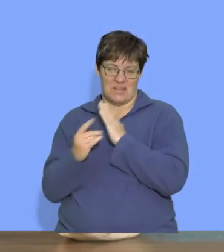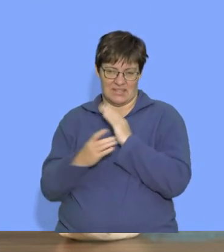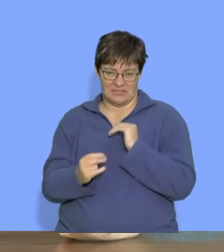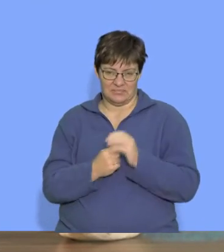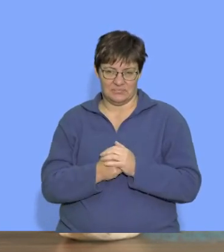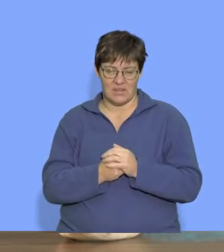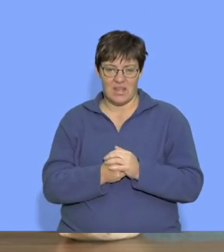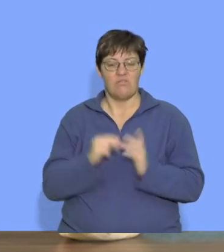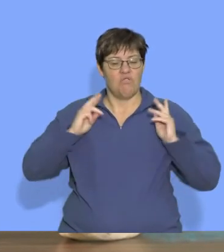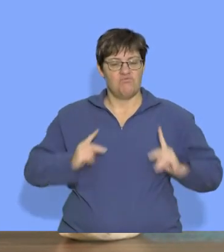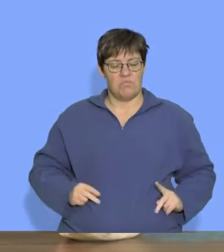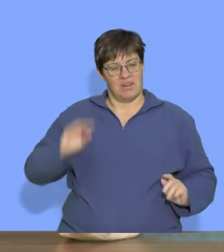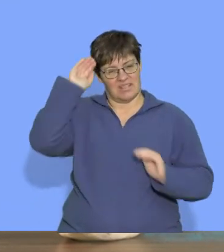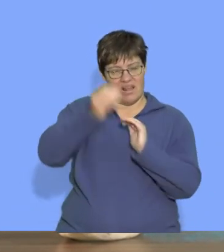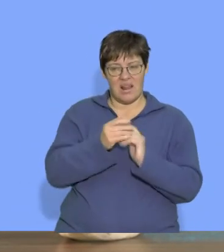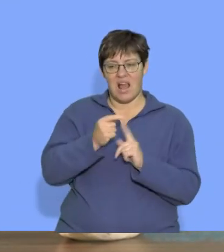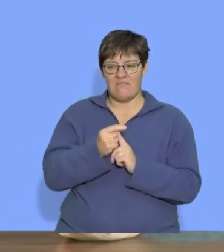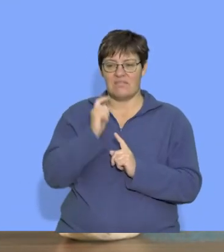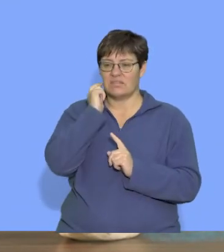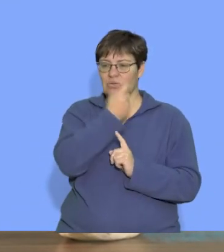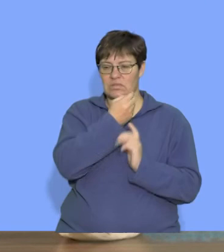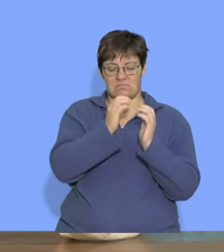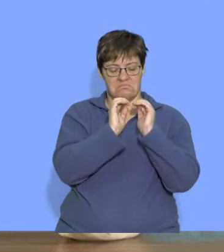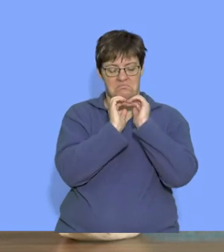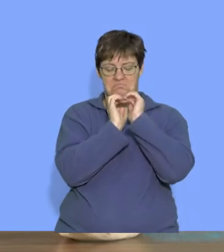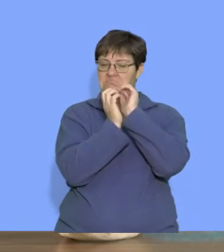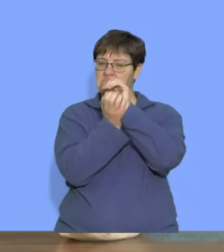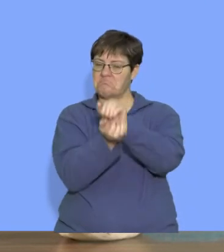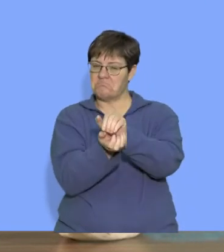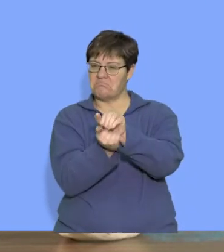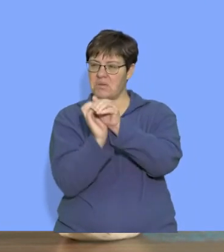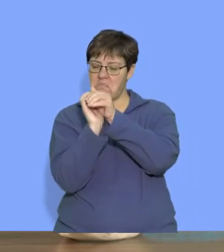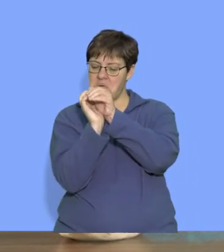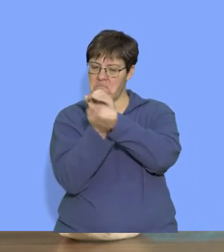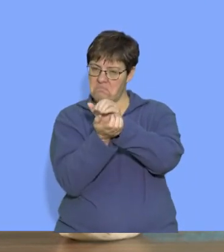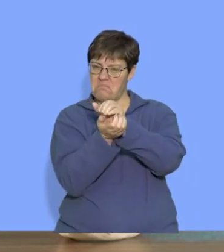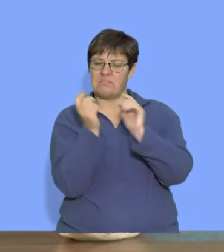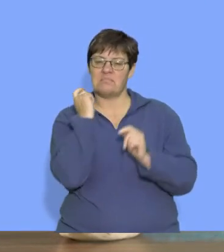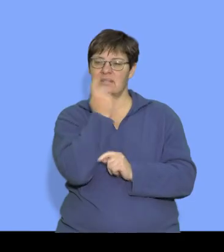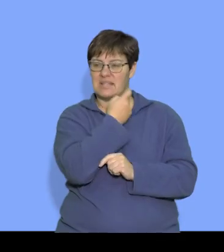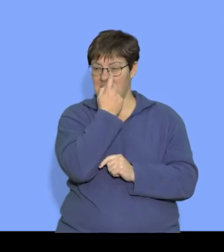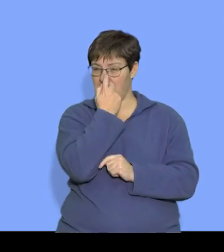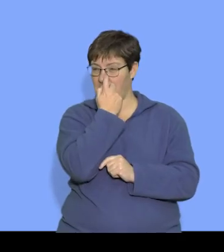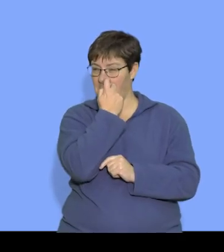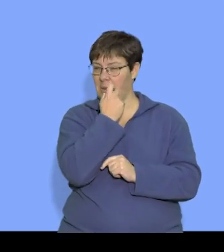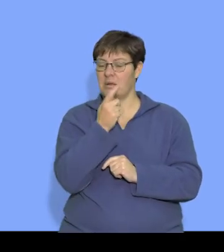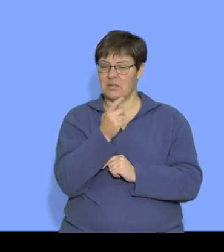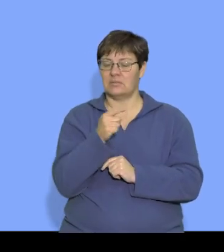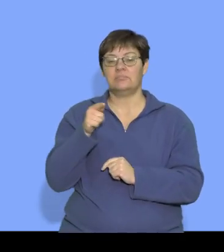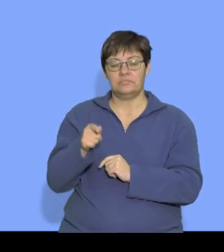you a jawline that shows quite uniform teeth. And let's try and unpack that.